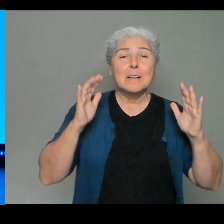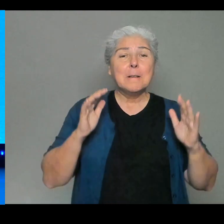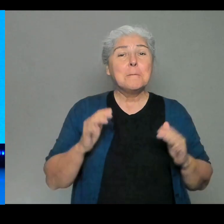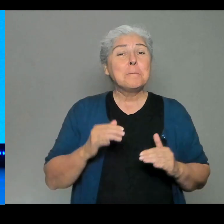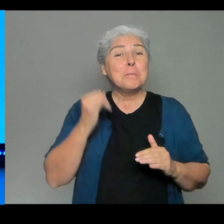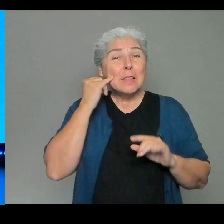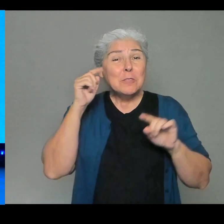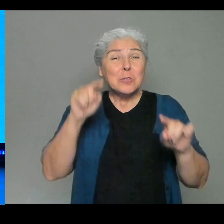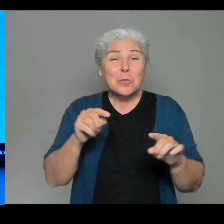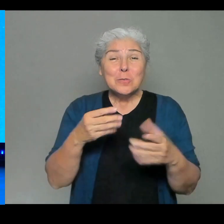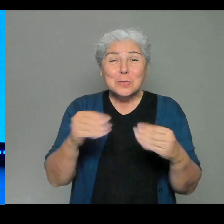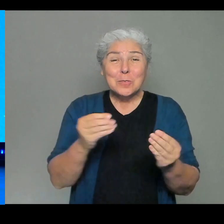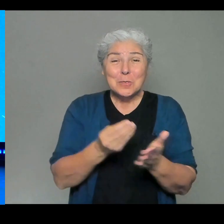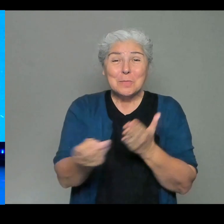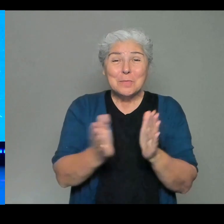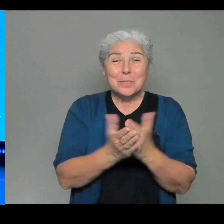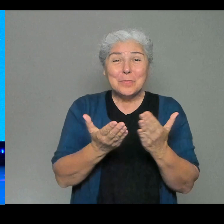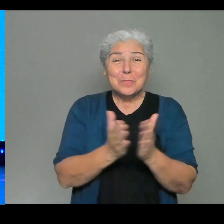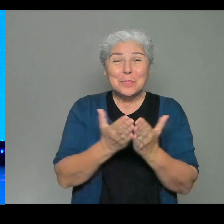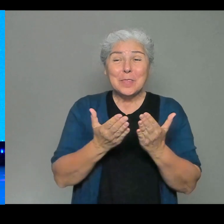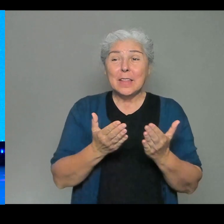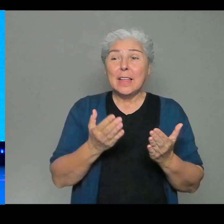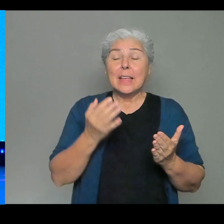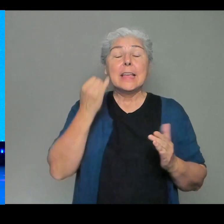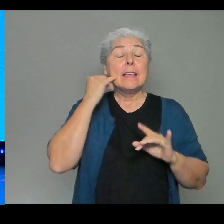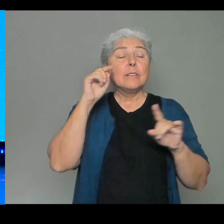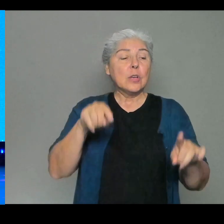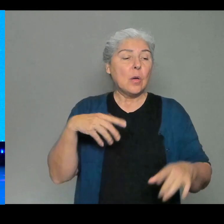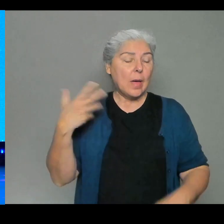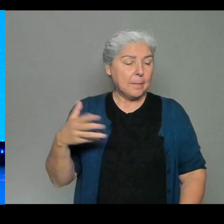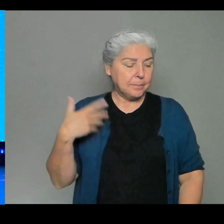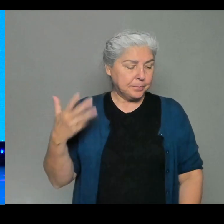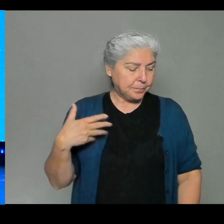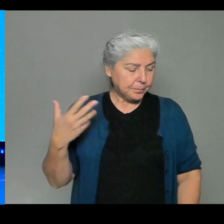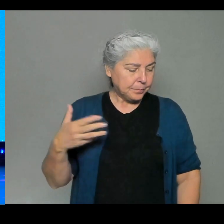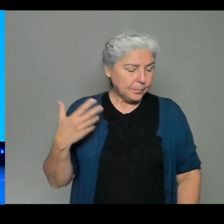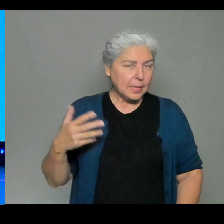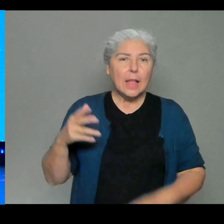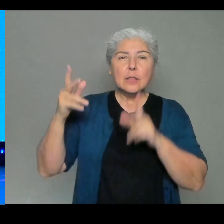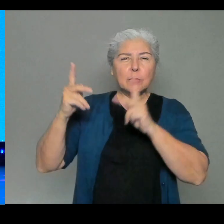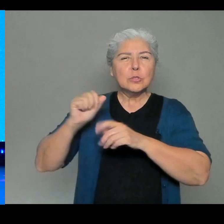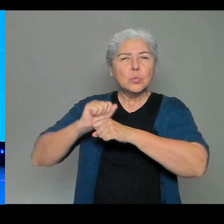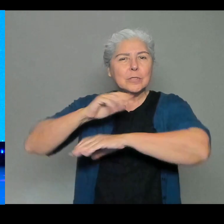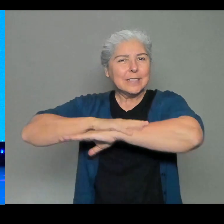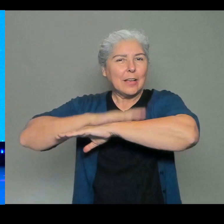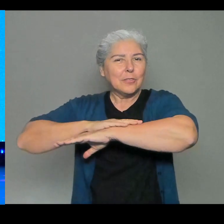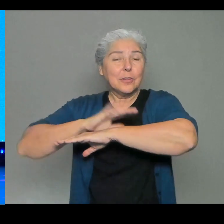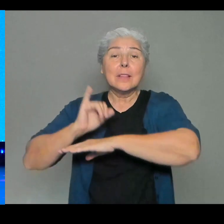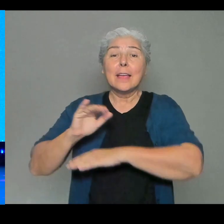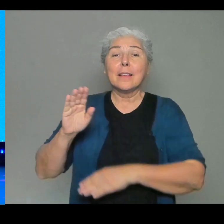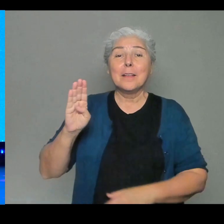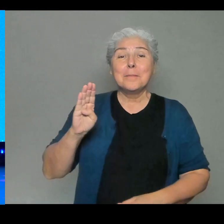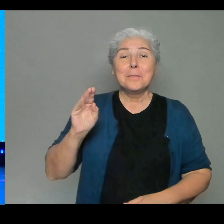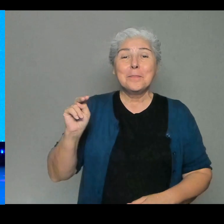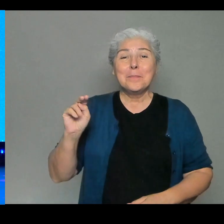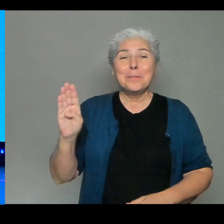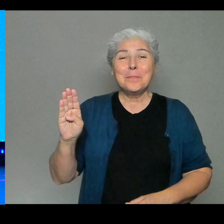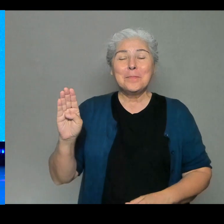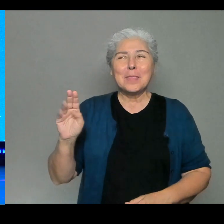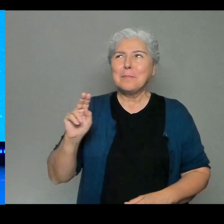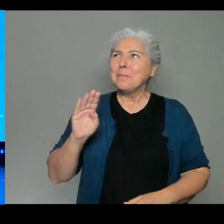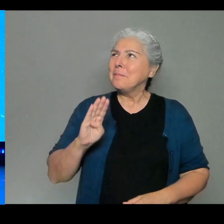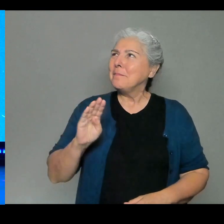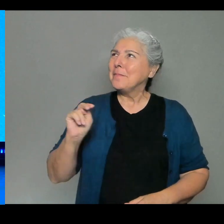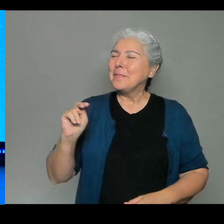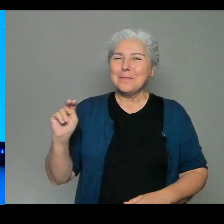these different genres. If you go to the store and buy a book, and you go to the place, and you go to the person at the counter at a bookstore, Barnes